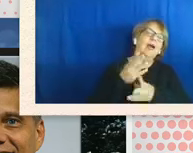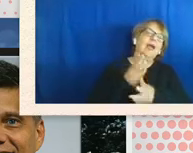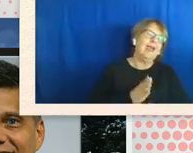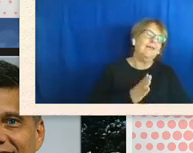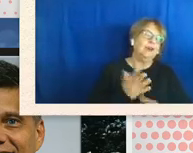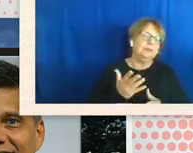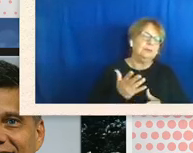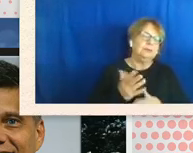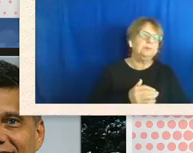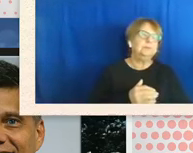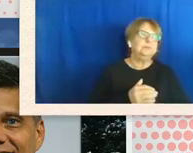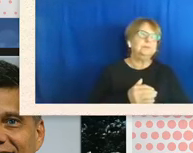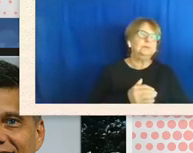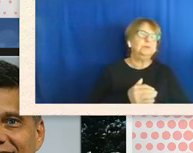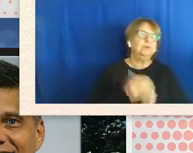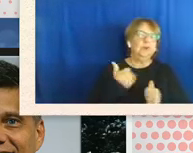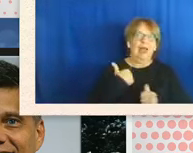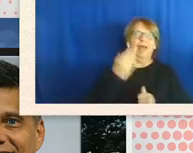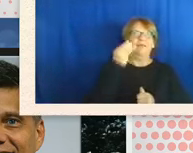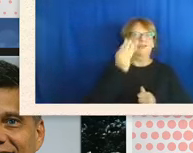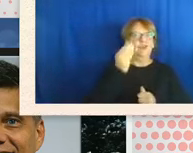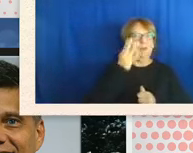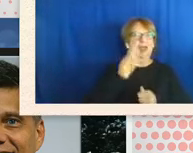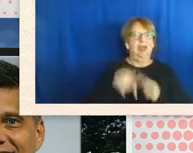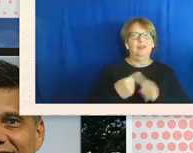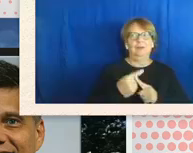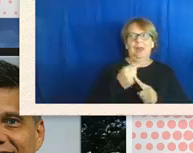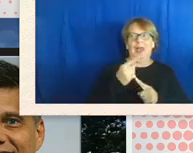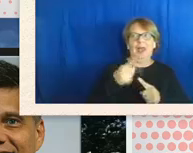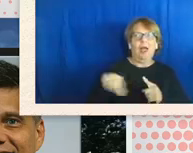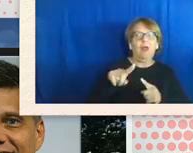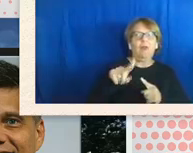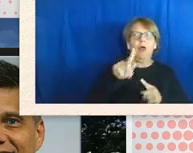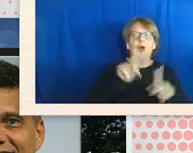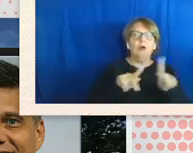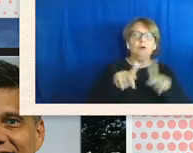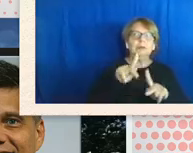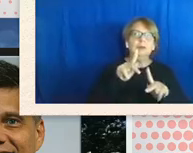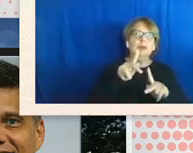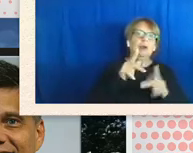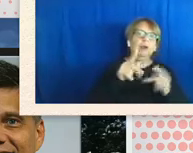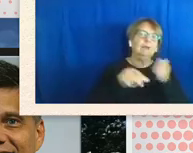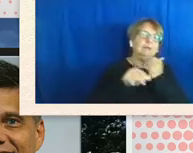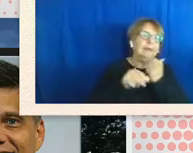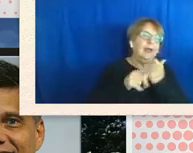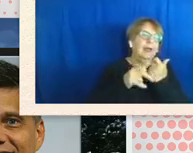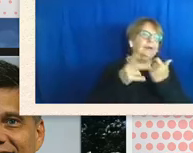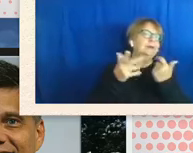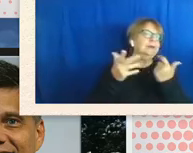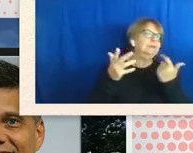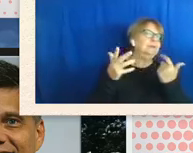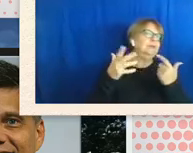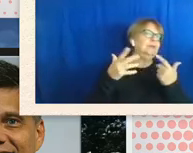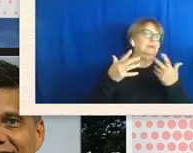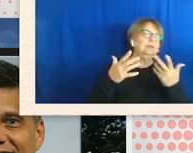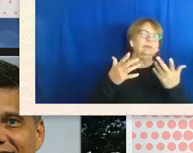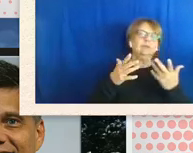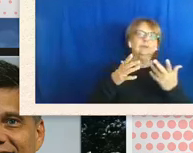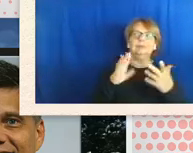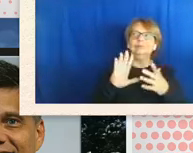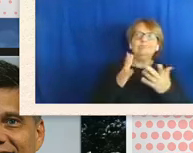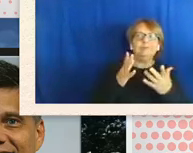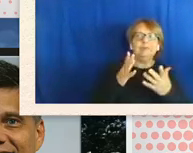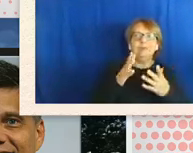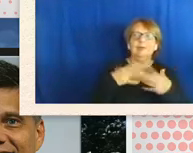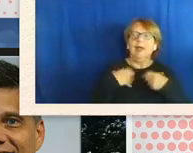have information about those, the age, the health status of caregivers that will help us in